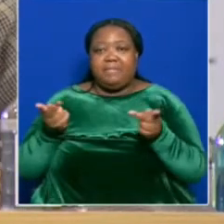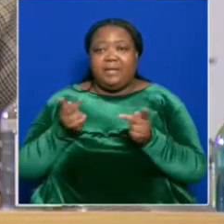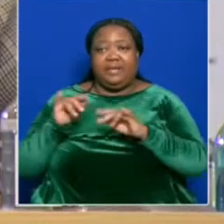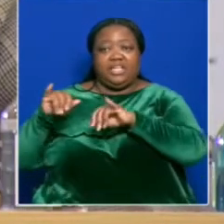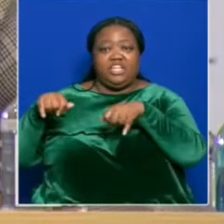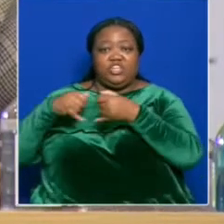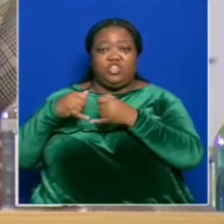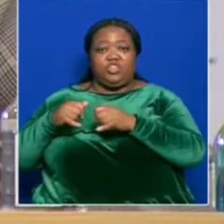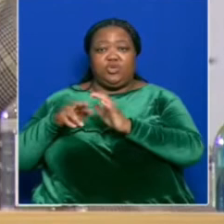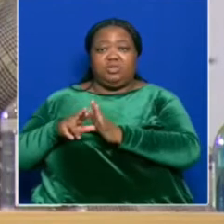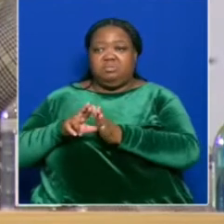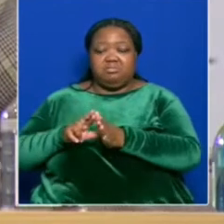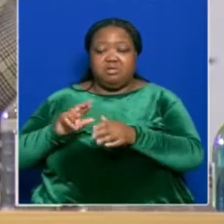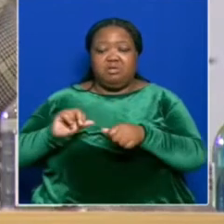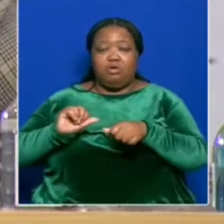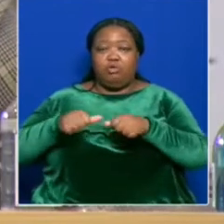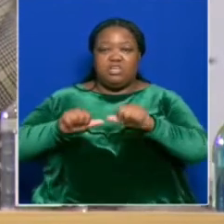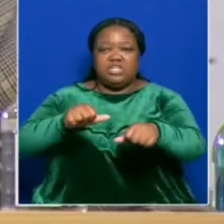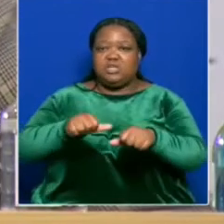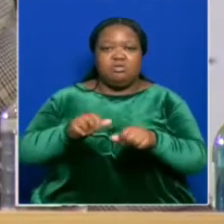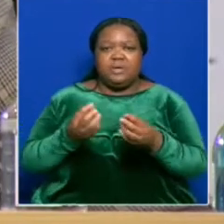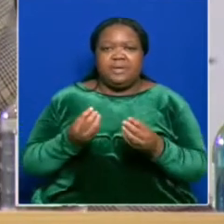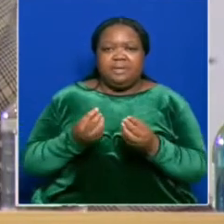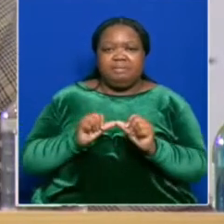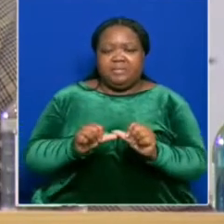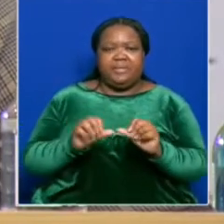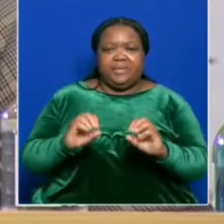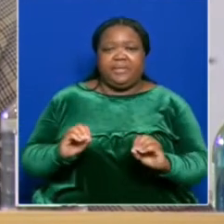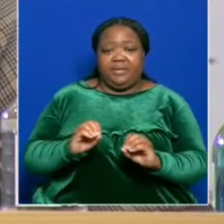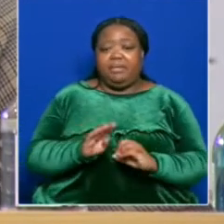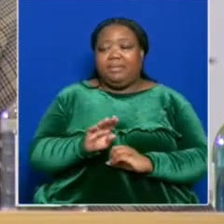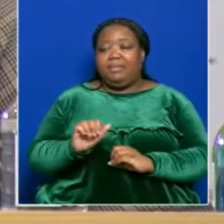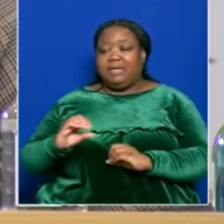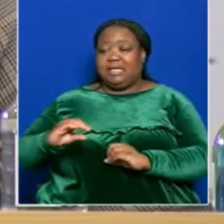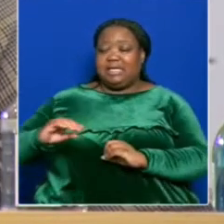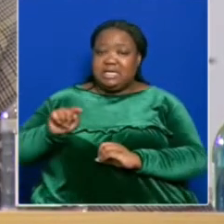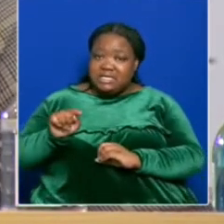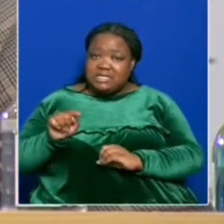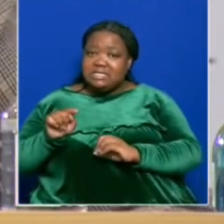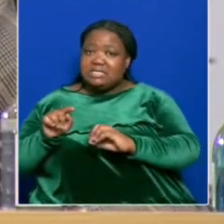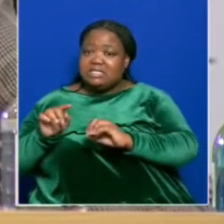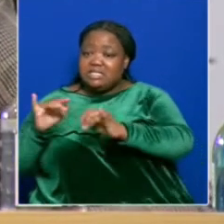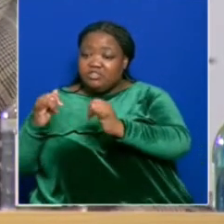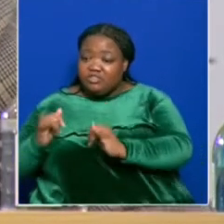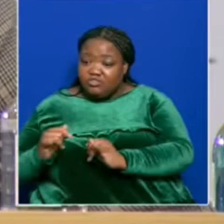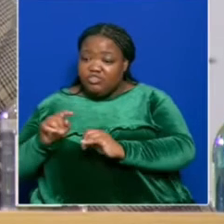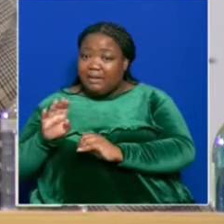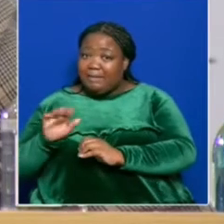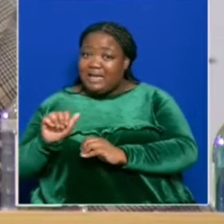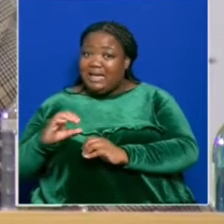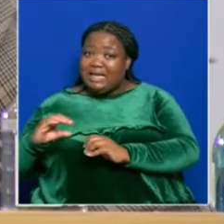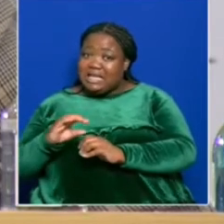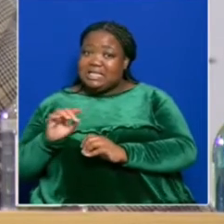second stage. Work of the BAC is to validate whether this has been catered according to the BAC, which indeed it was. The next